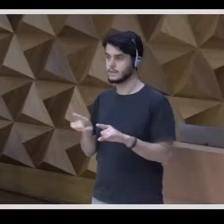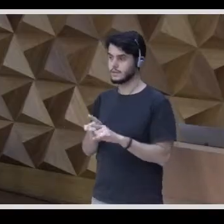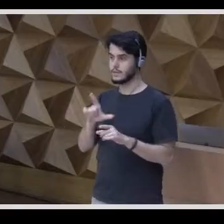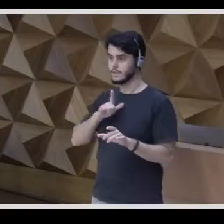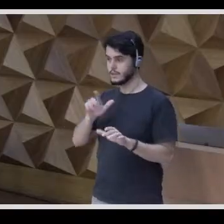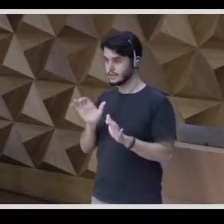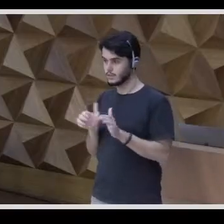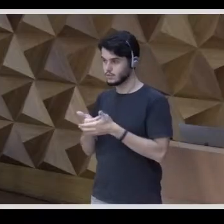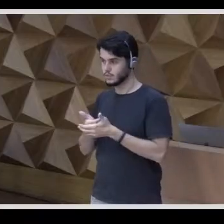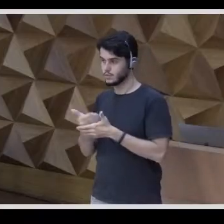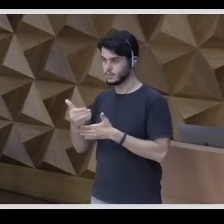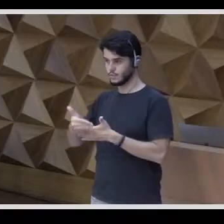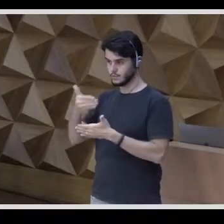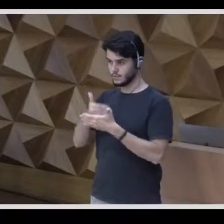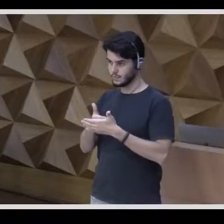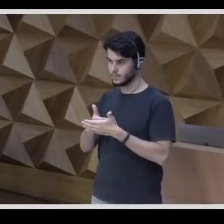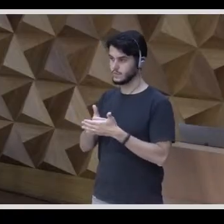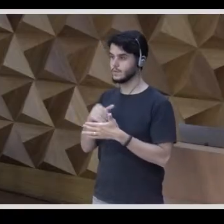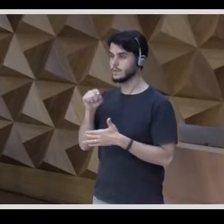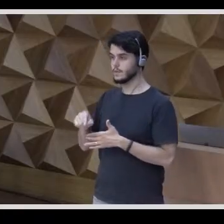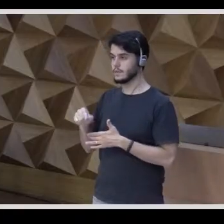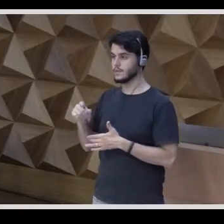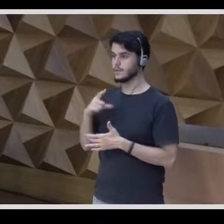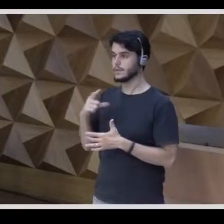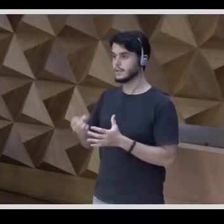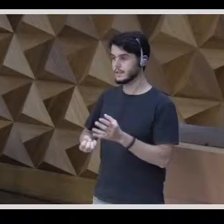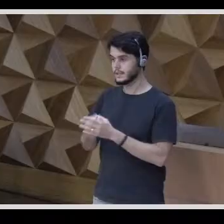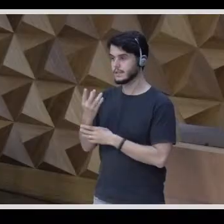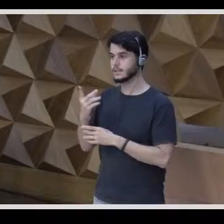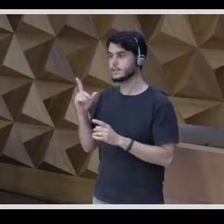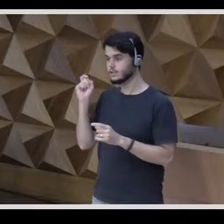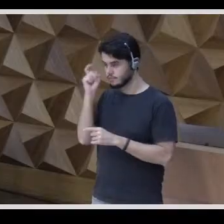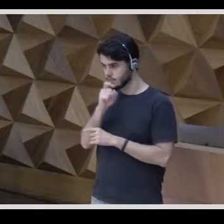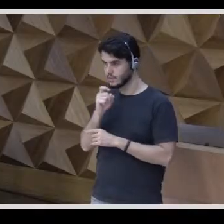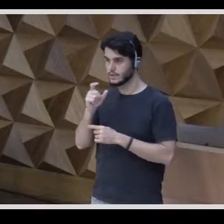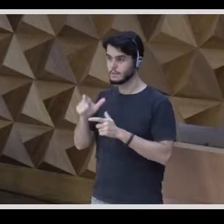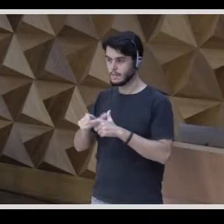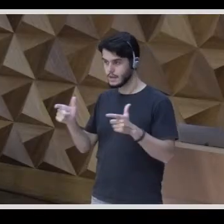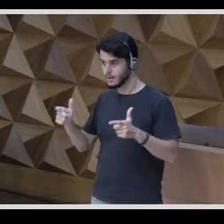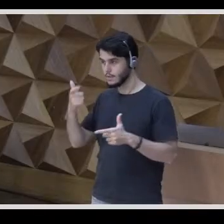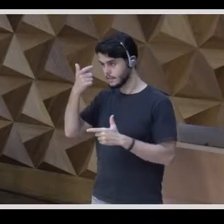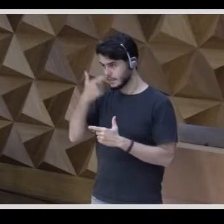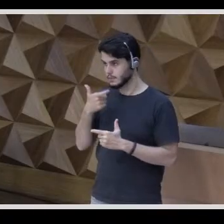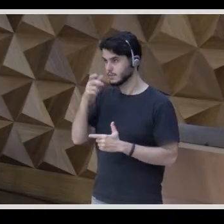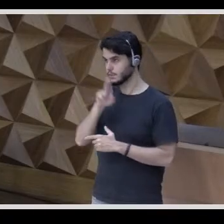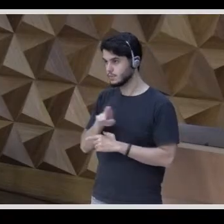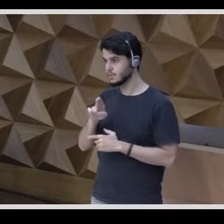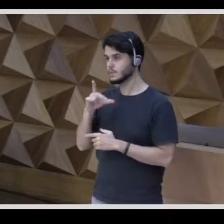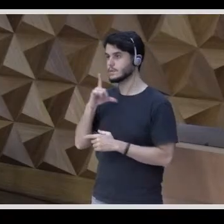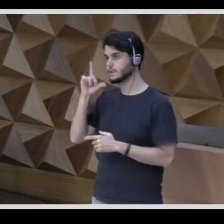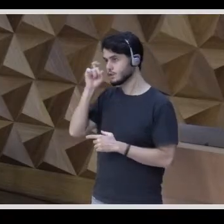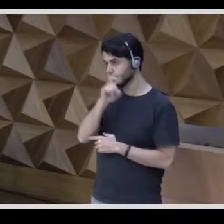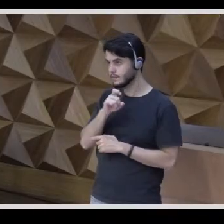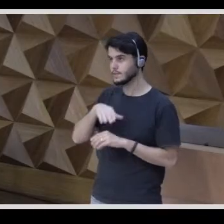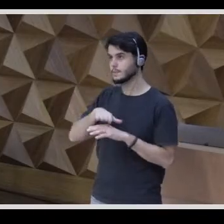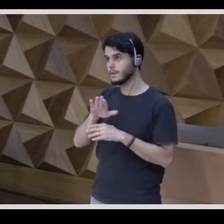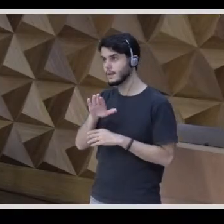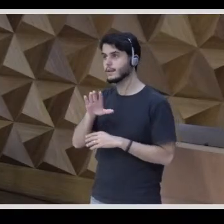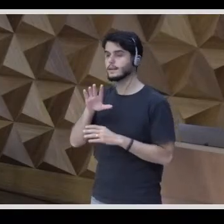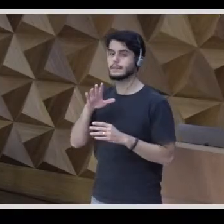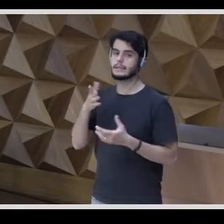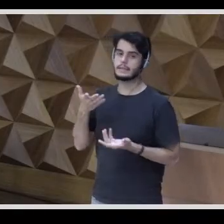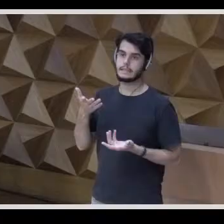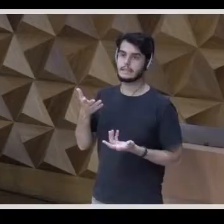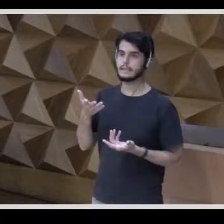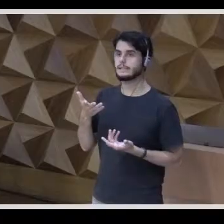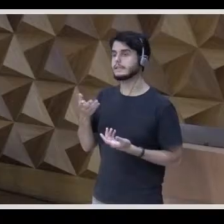further difficulty for possible users. It's hard to create a proper or an adequate mental